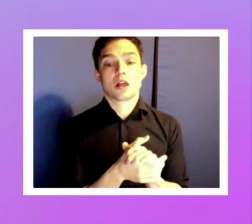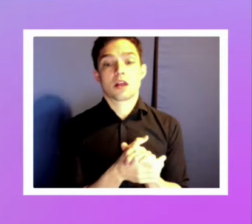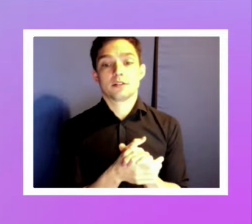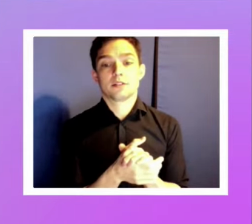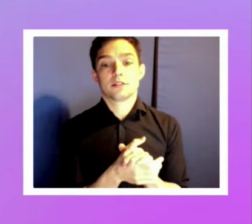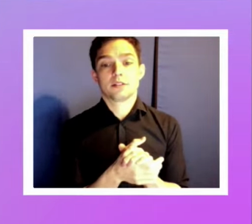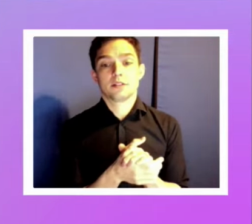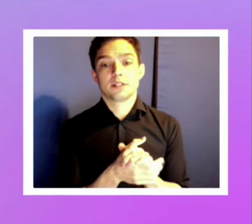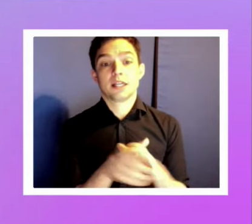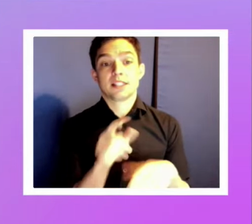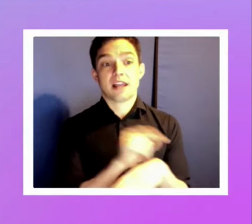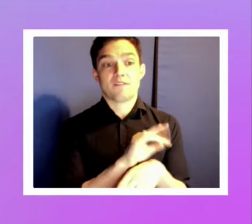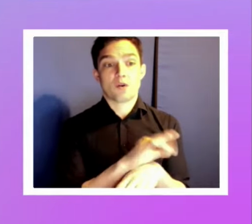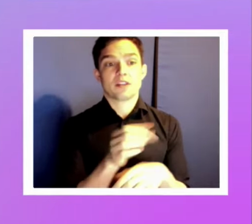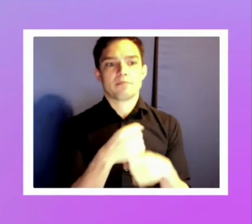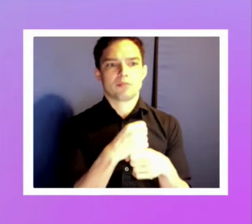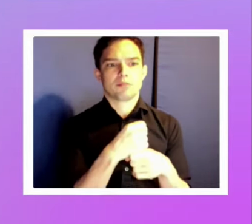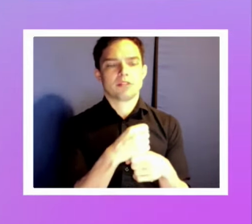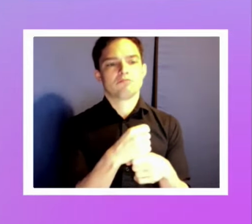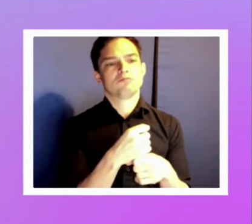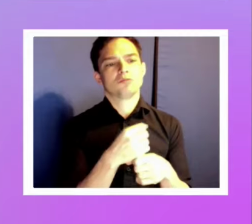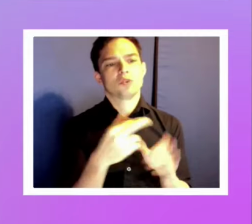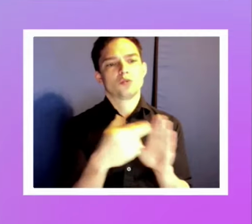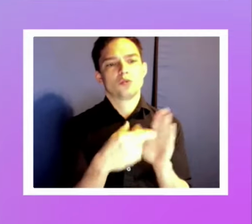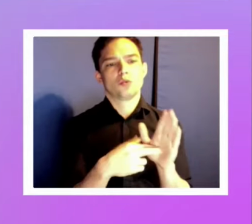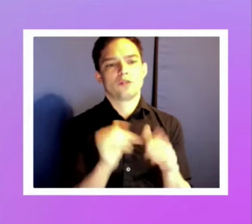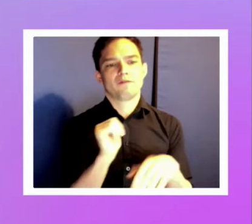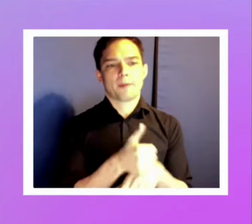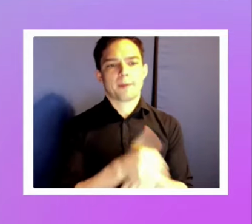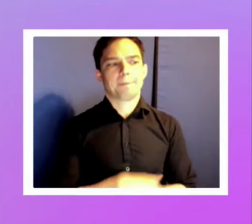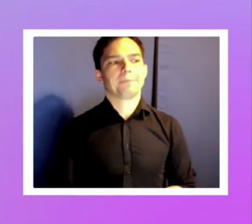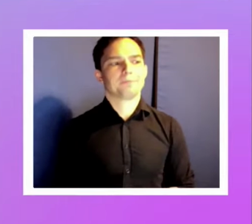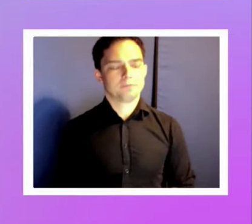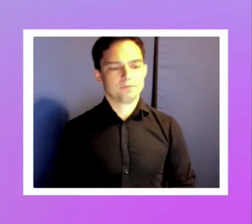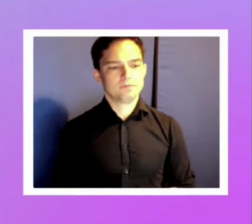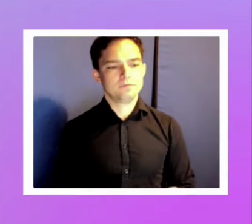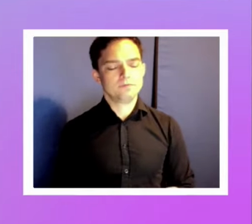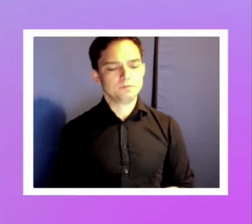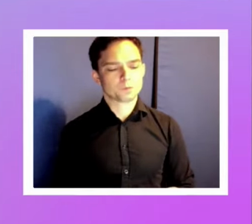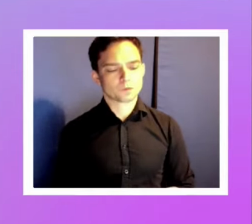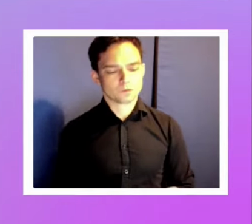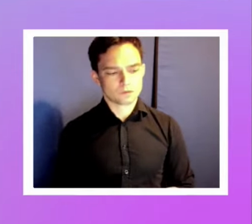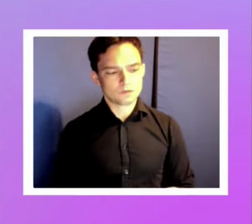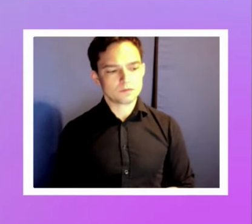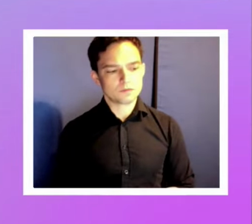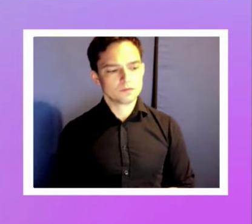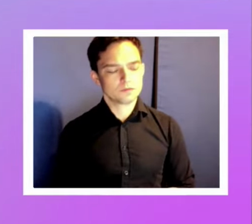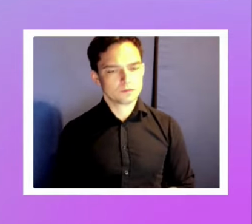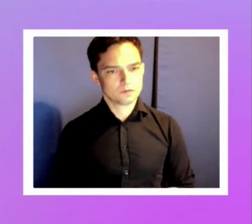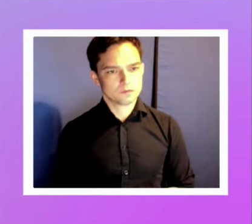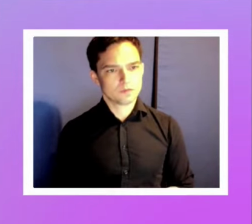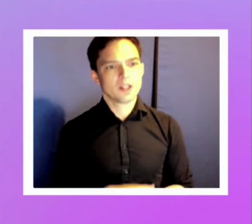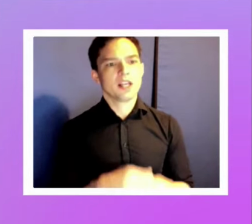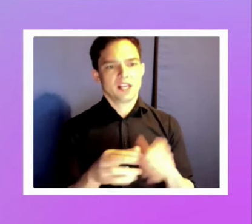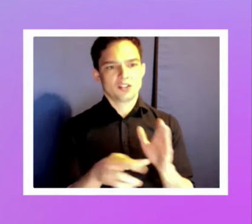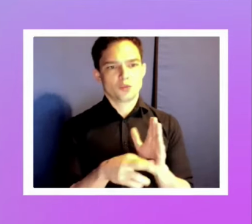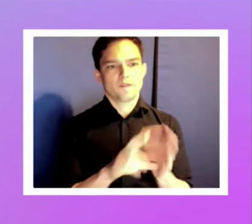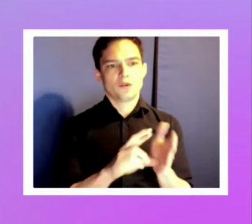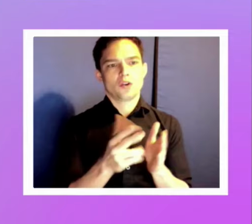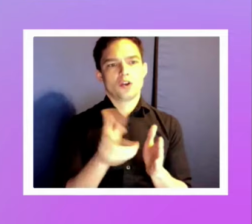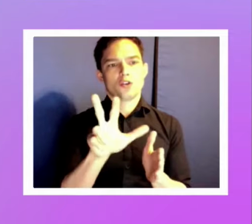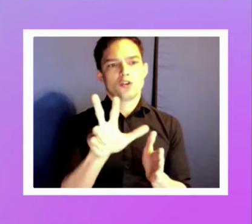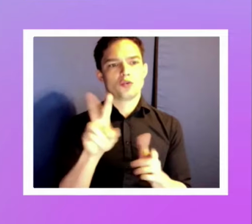ACT task force has produced the rules format. It has to date reviewed 32 rules. It